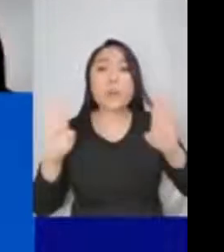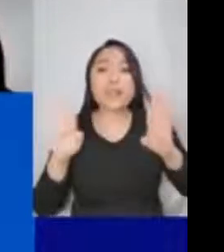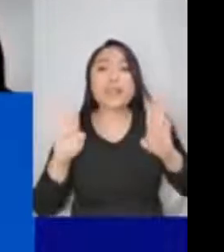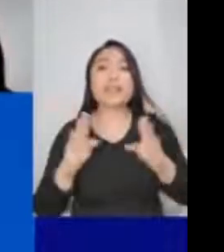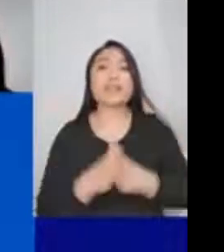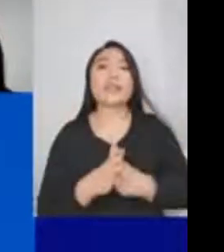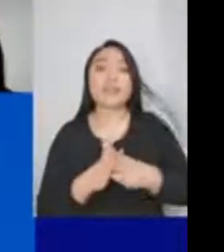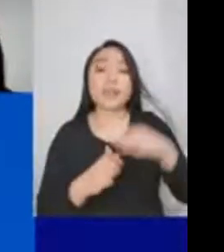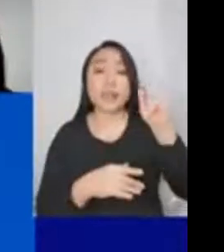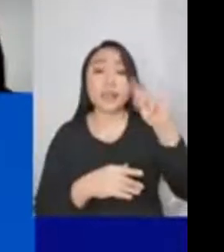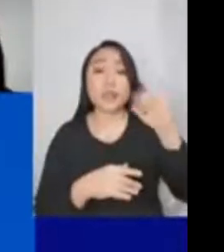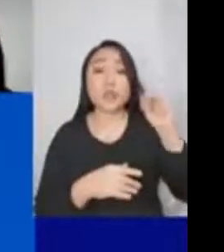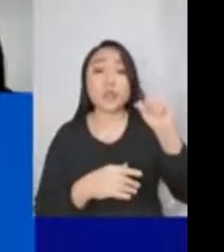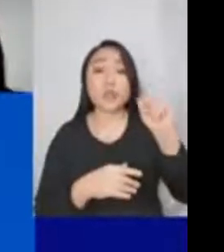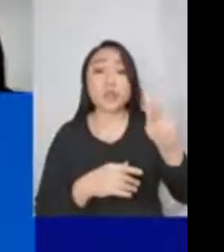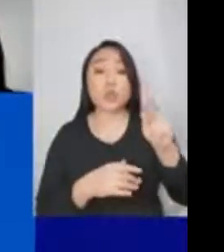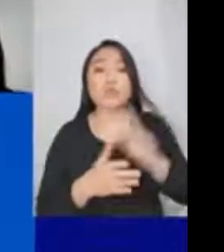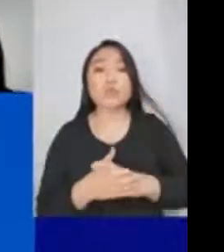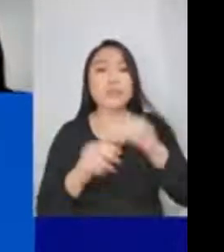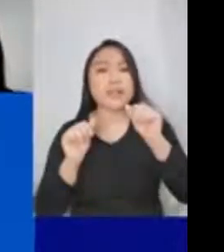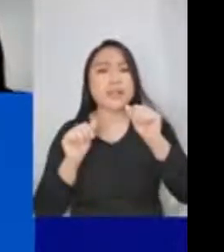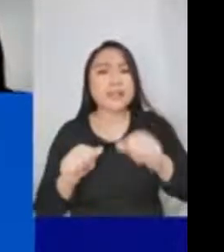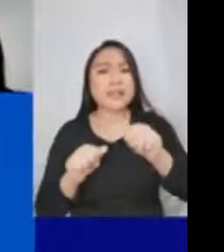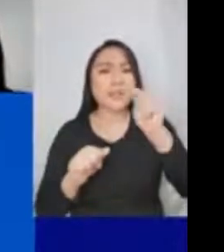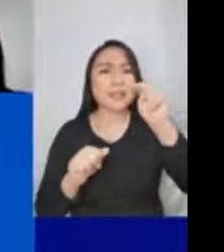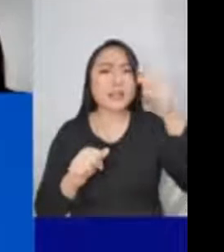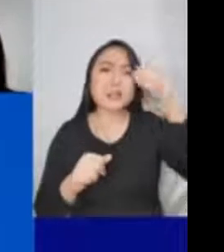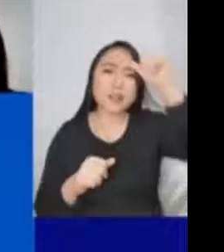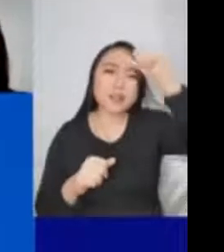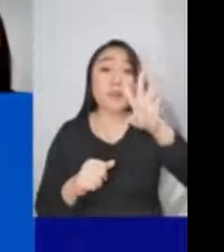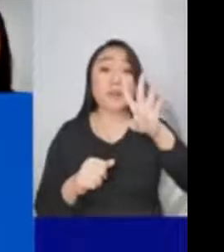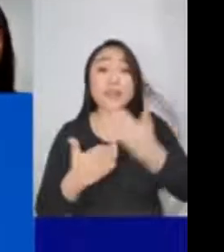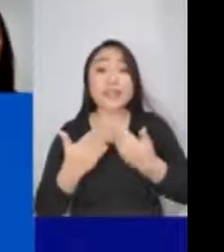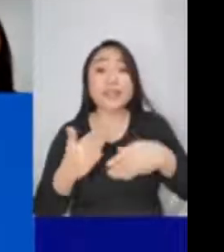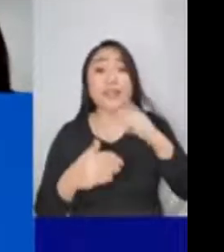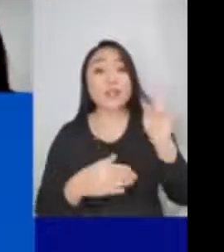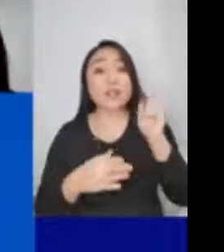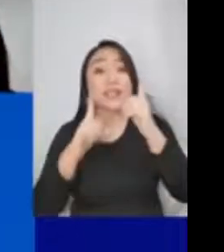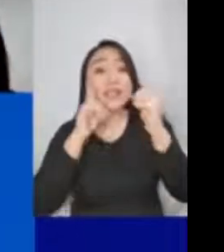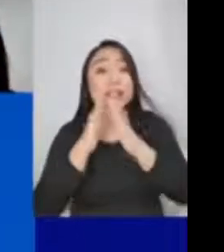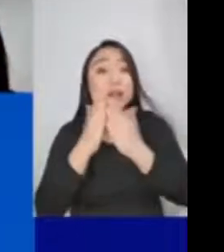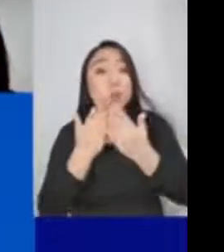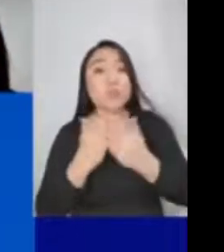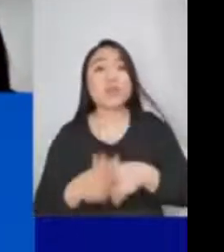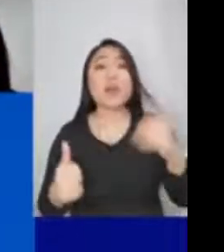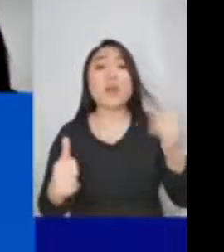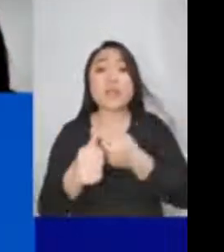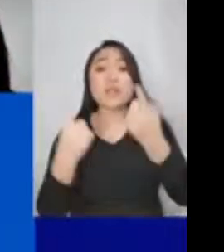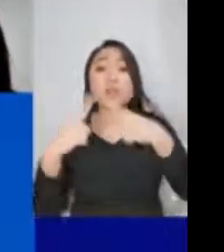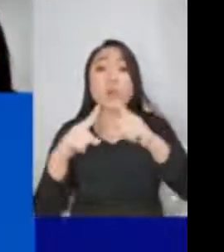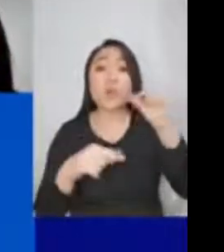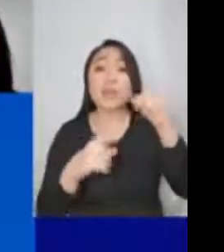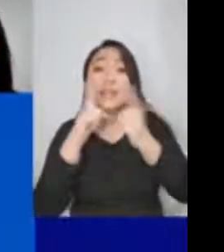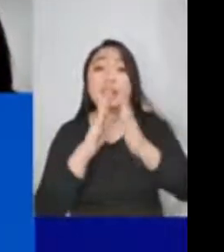Research-Based, Openly Operated Kiosk. So you also need to remember four tips in using Starbooks online.